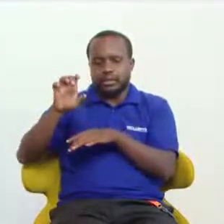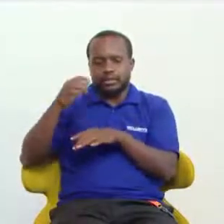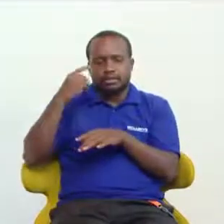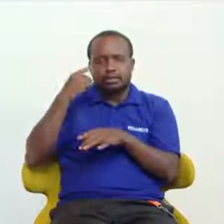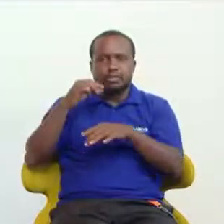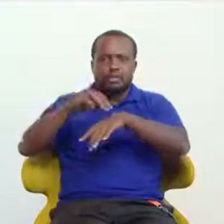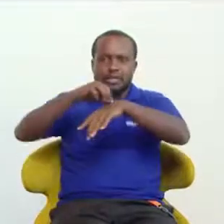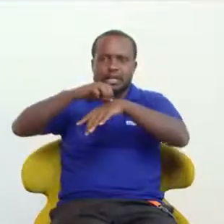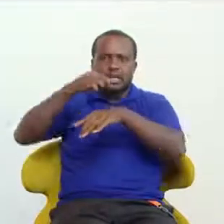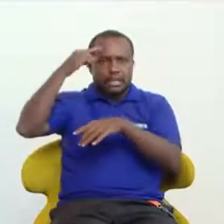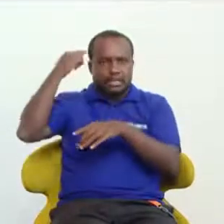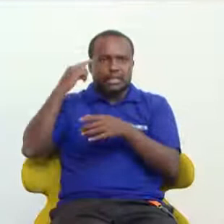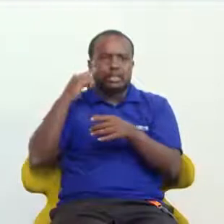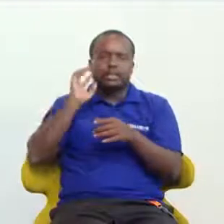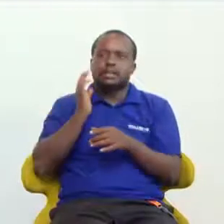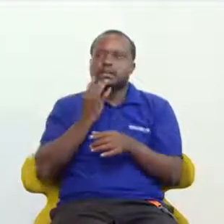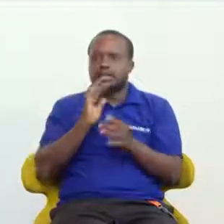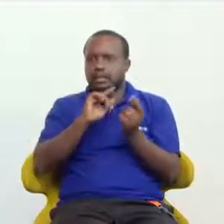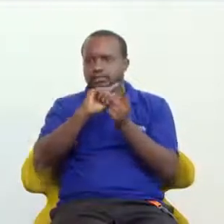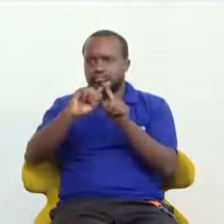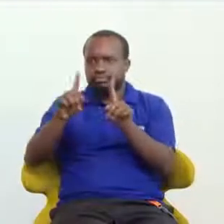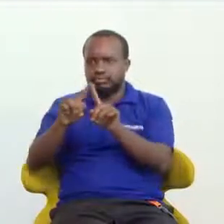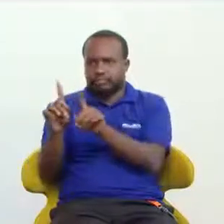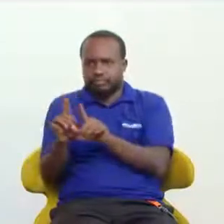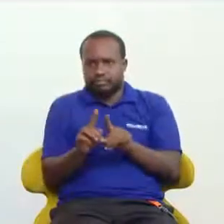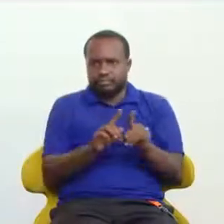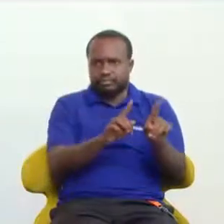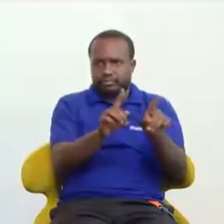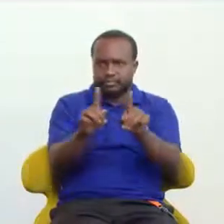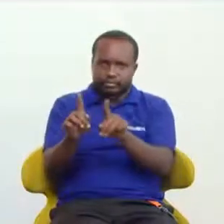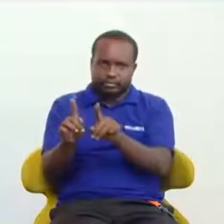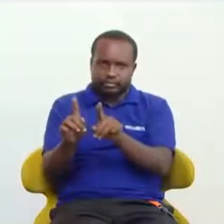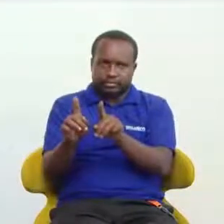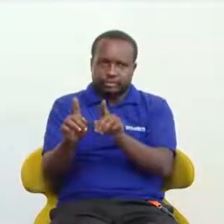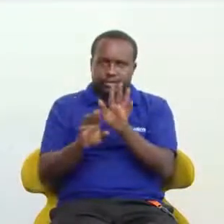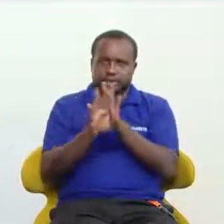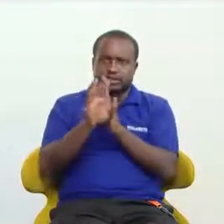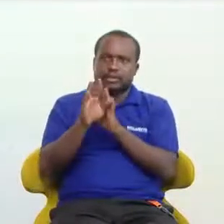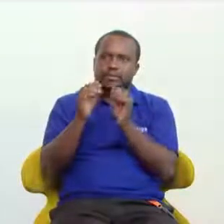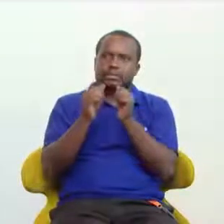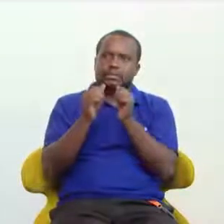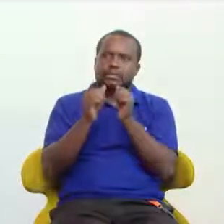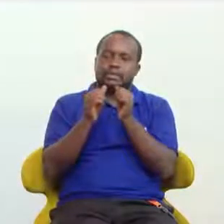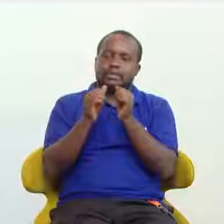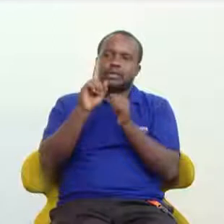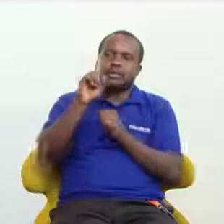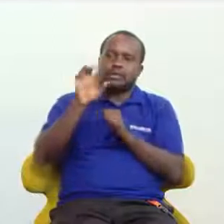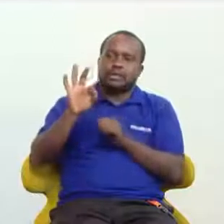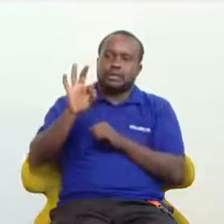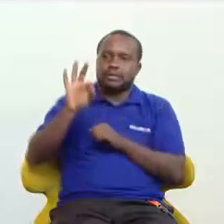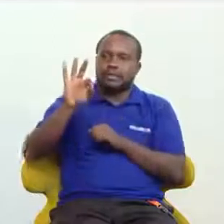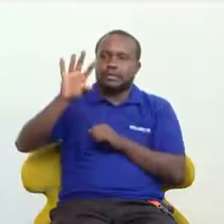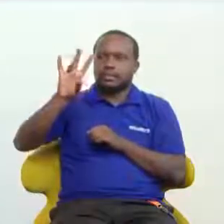skin tones, instead of the 6-point scale that was called the Fitzpatrick scale, developed in 1975. So this